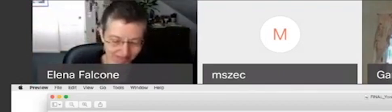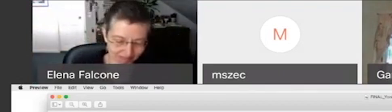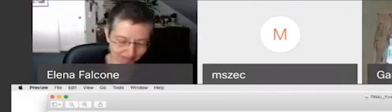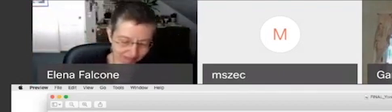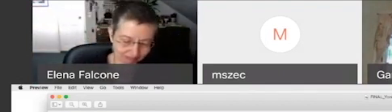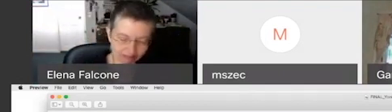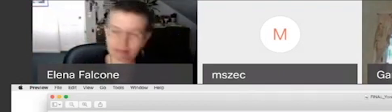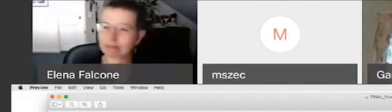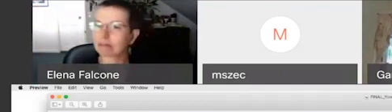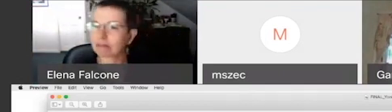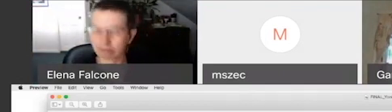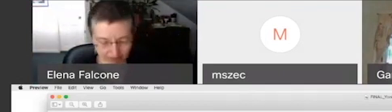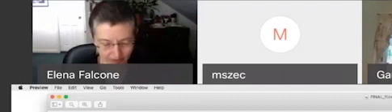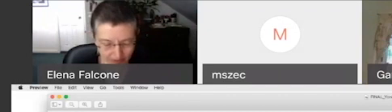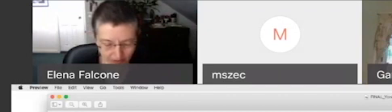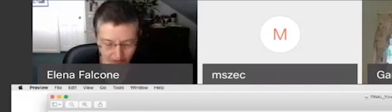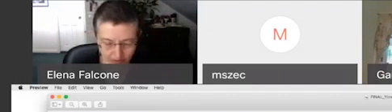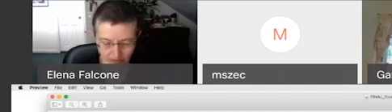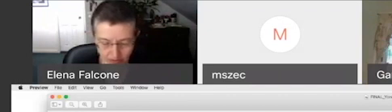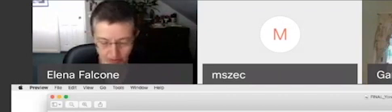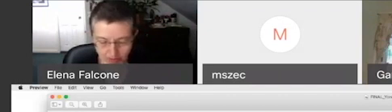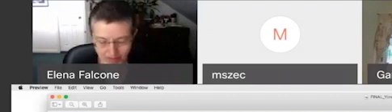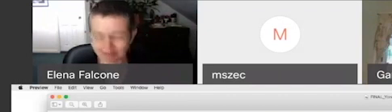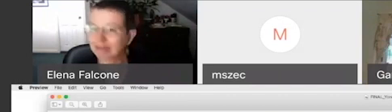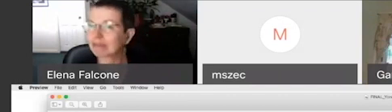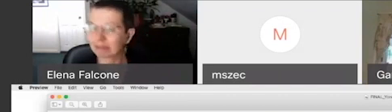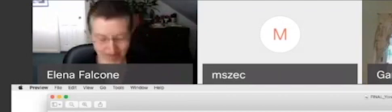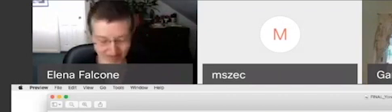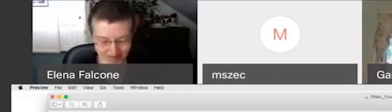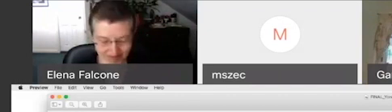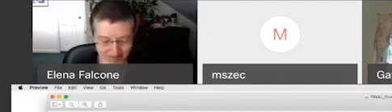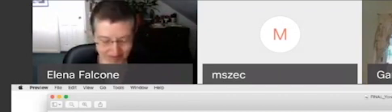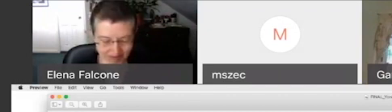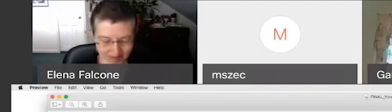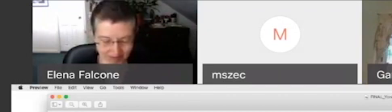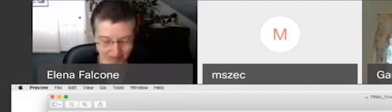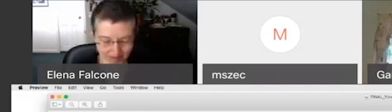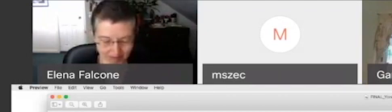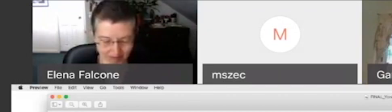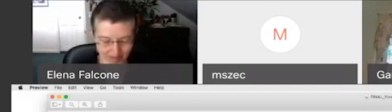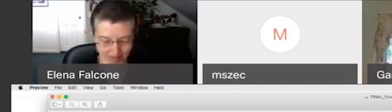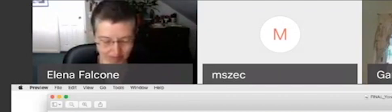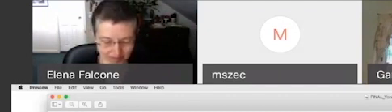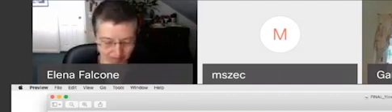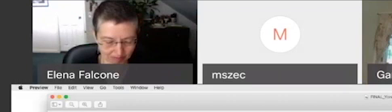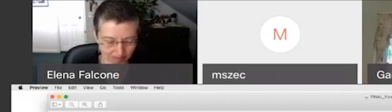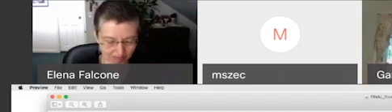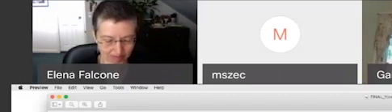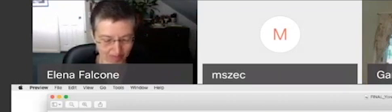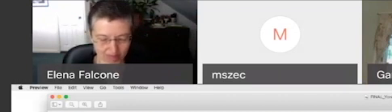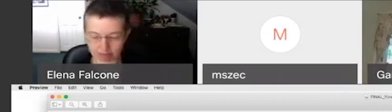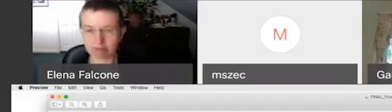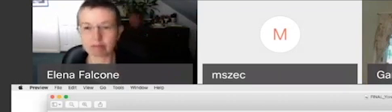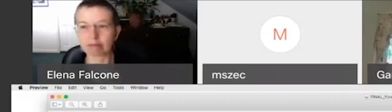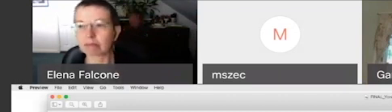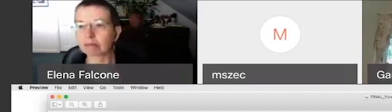very important to our seniors. So I'm moving away from the topic of law just a little bit. I just want to talk about Office for the